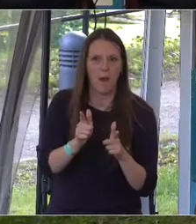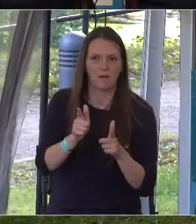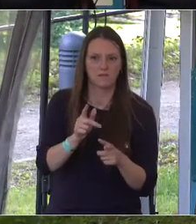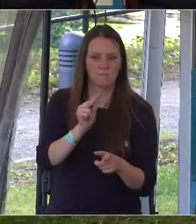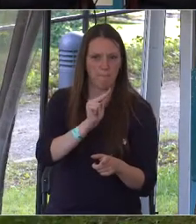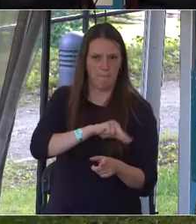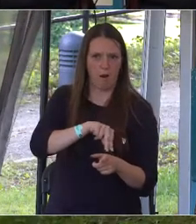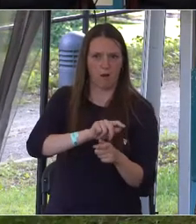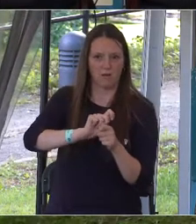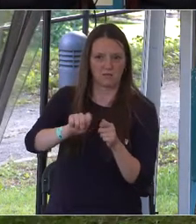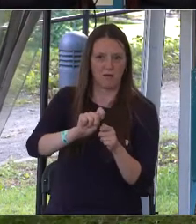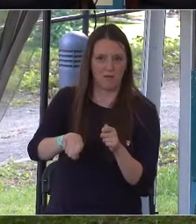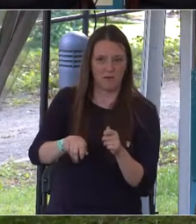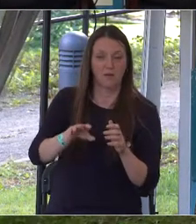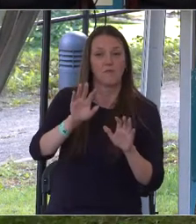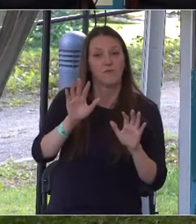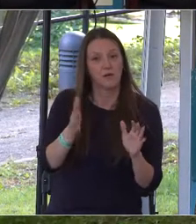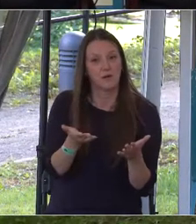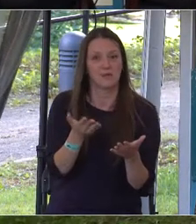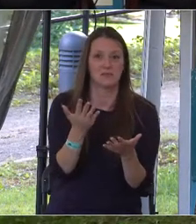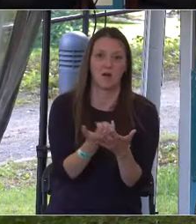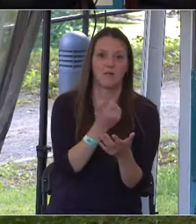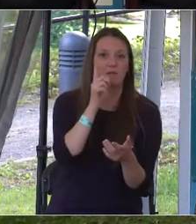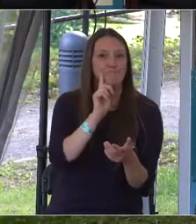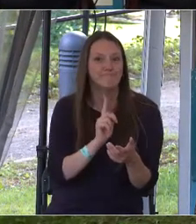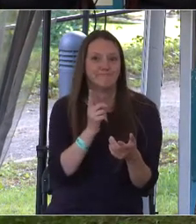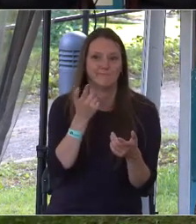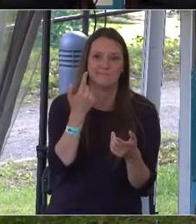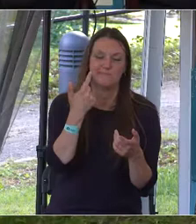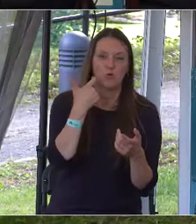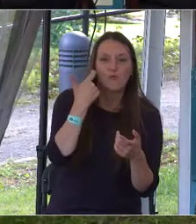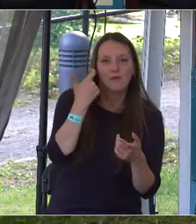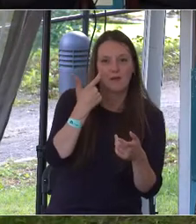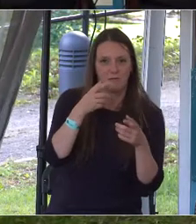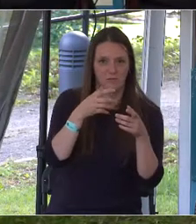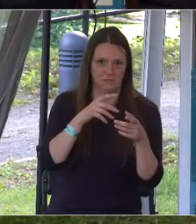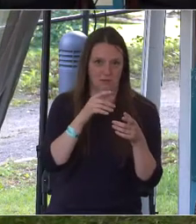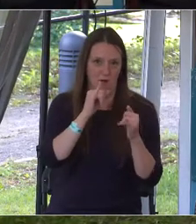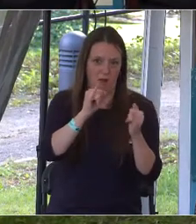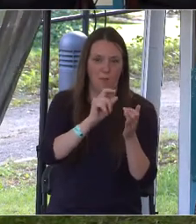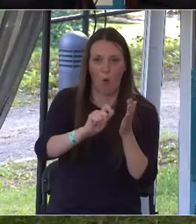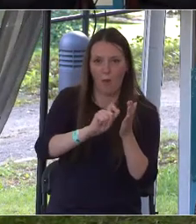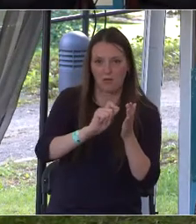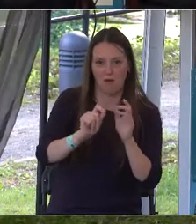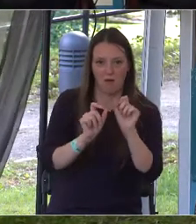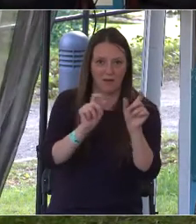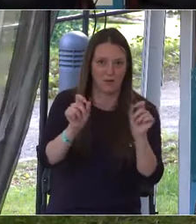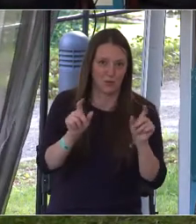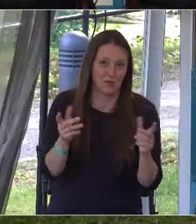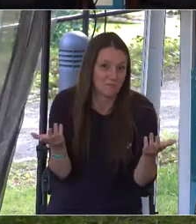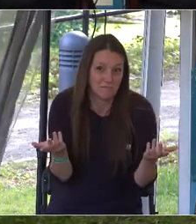who just do it for fun or are being paid to do it or are just joining in on the